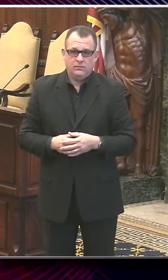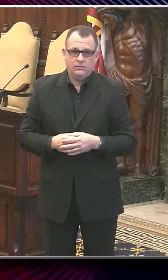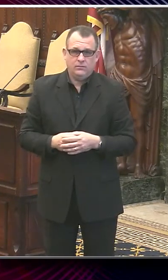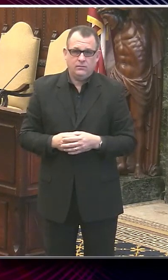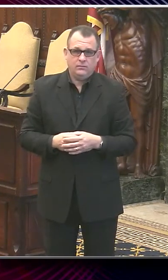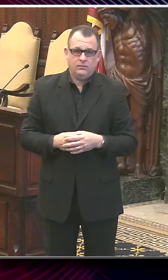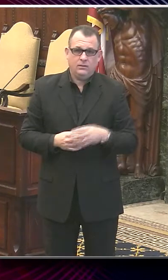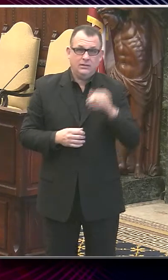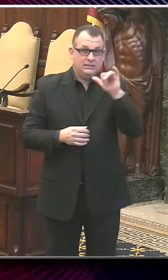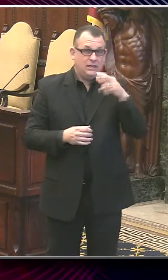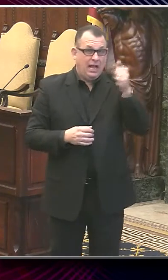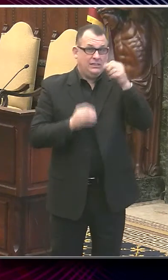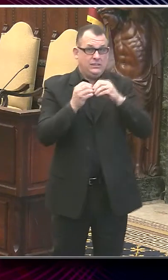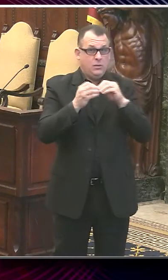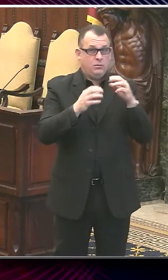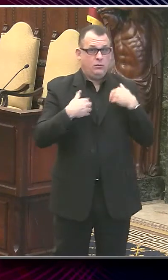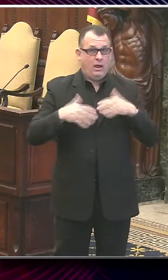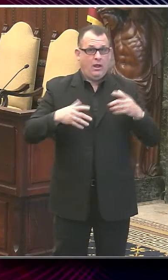our highest number so far.